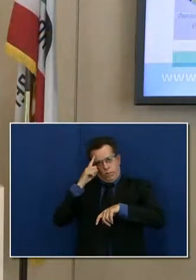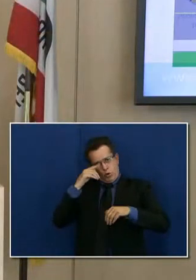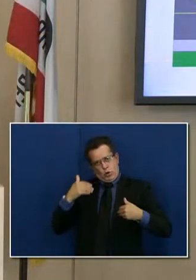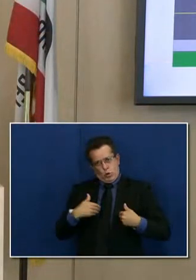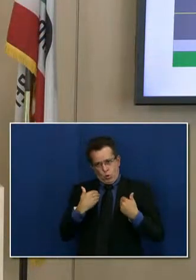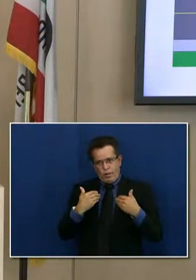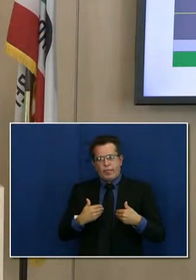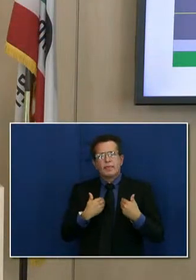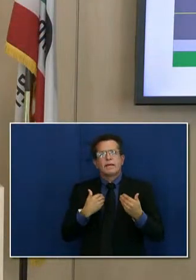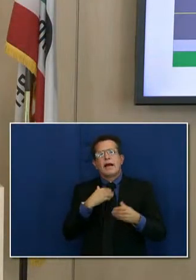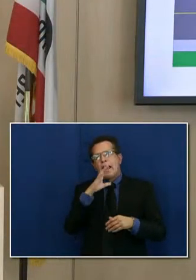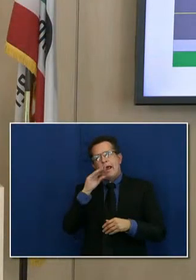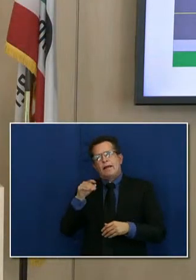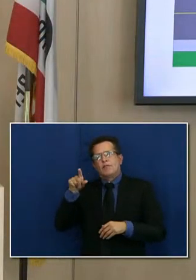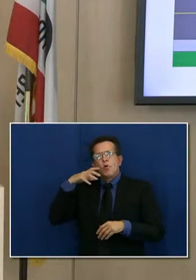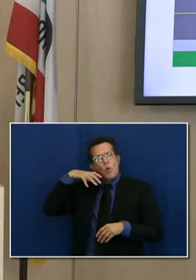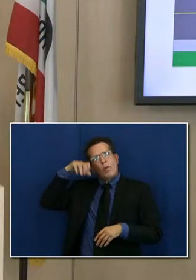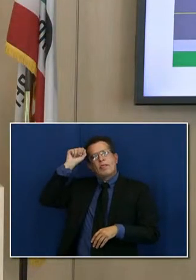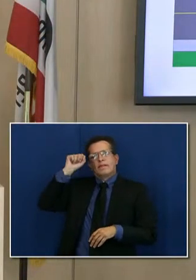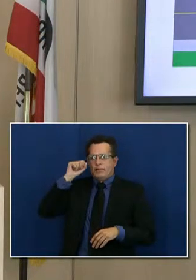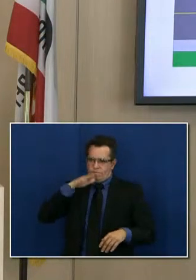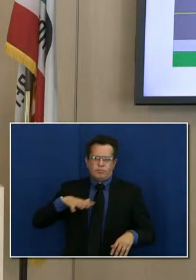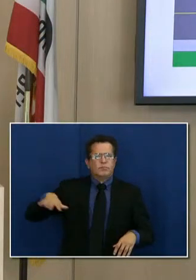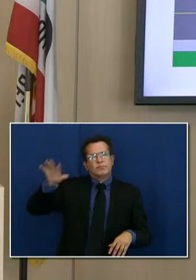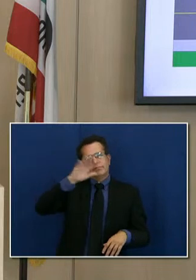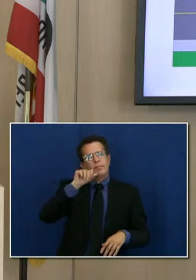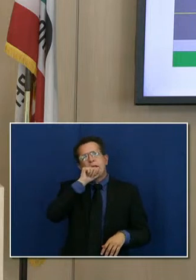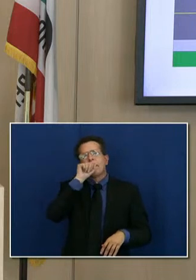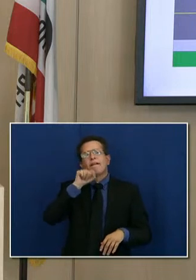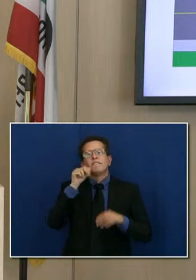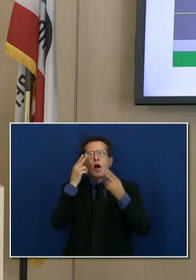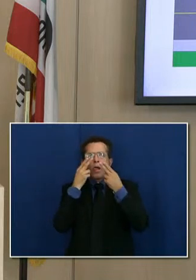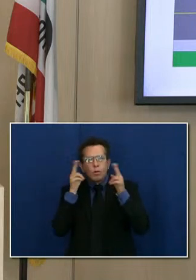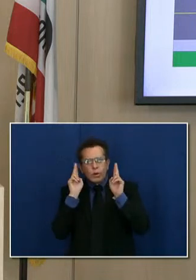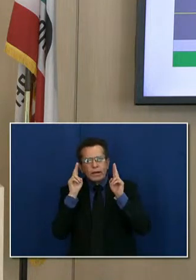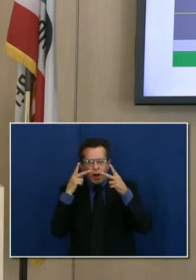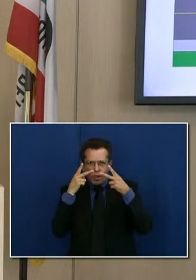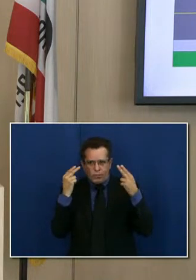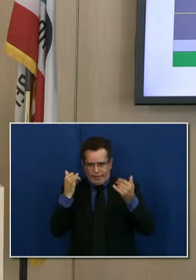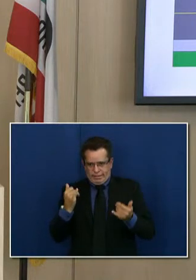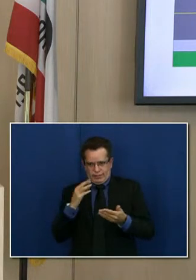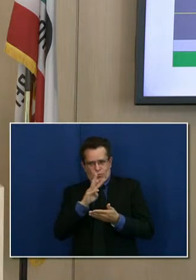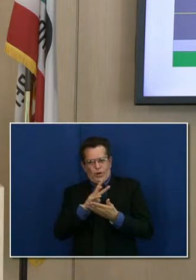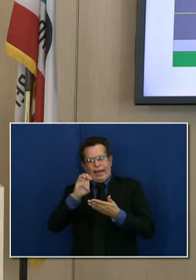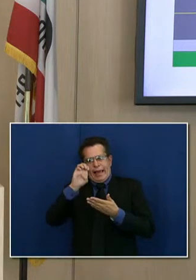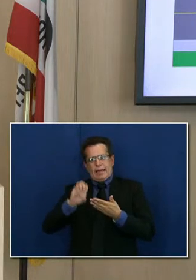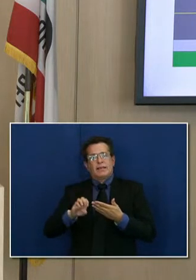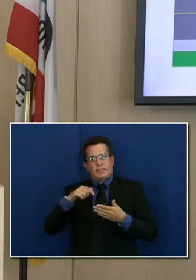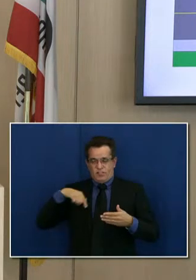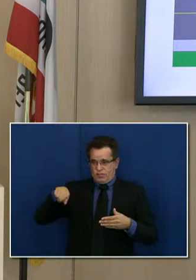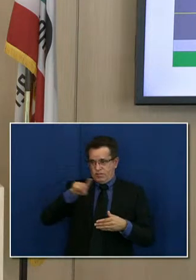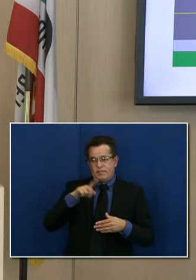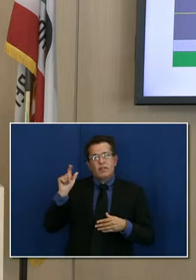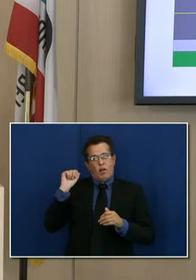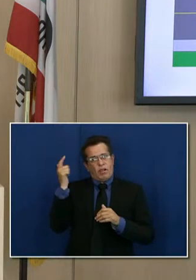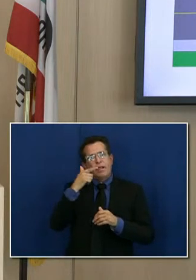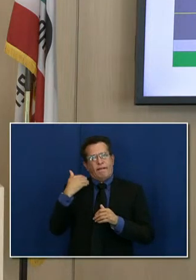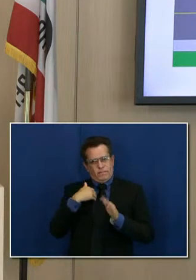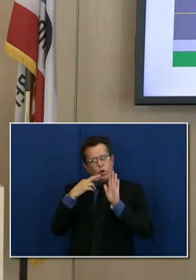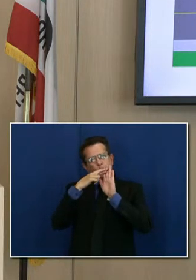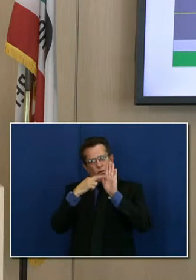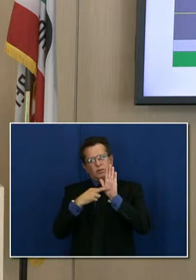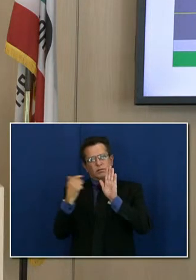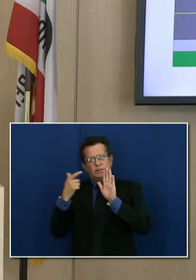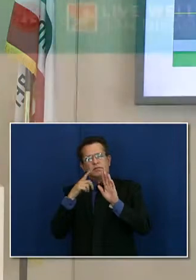for the old alike. It's Halloween this weekend. Both the state and the county have developed guidance